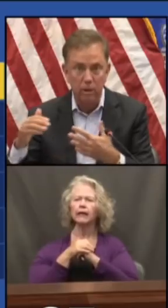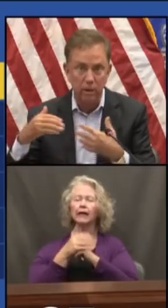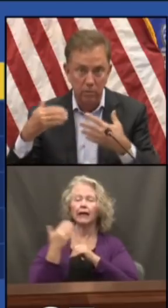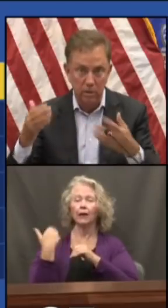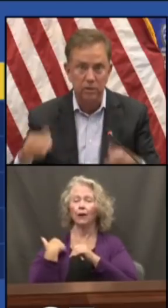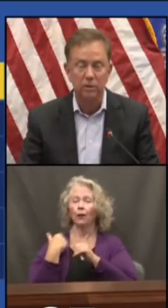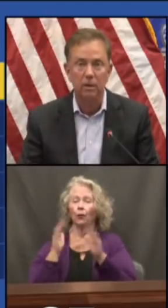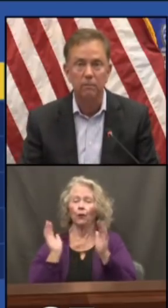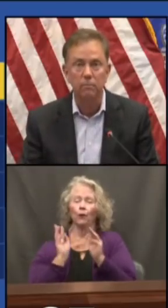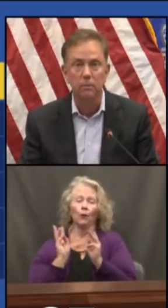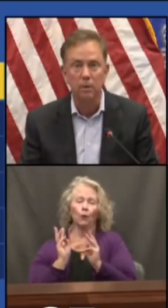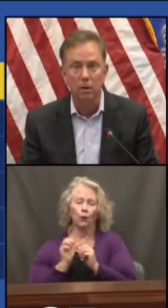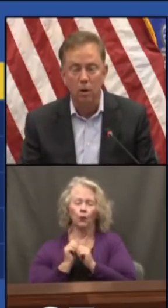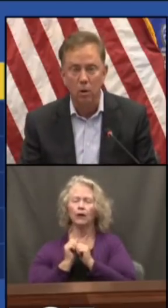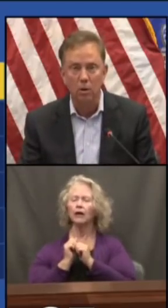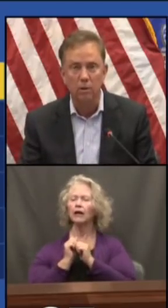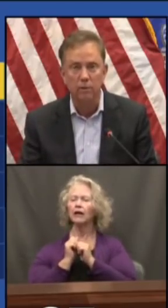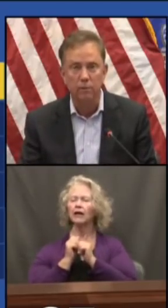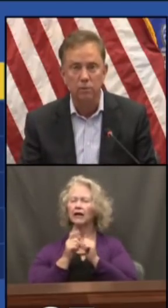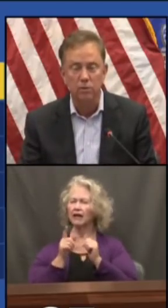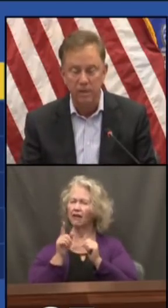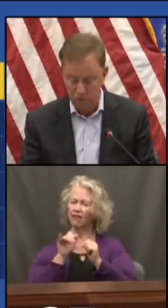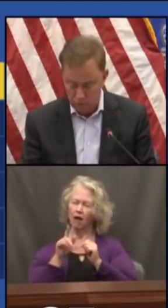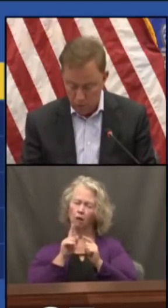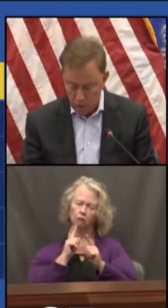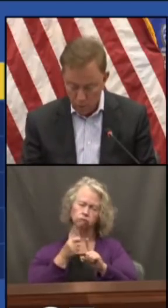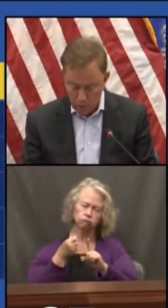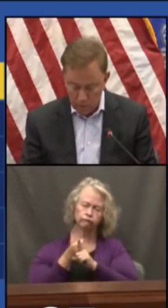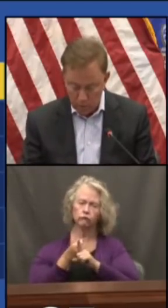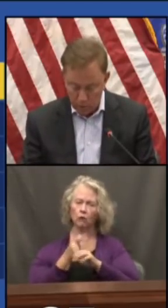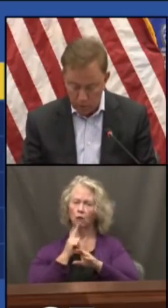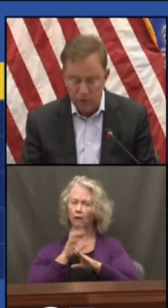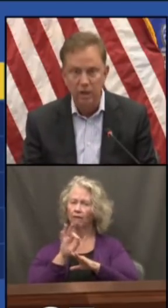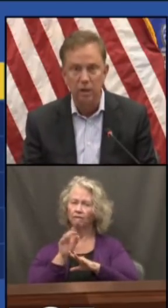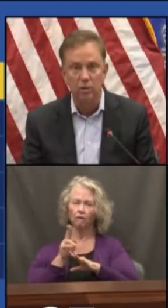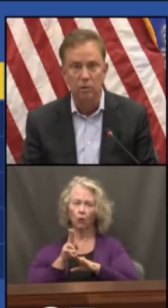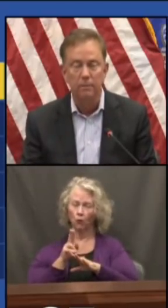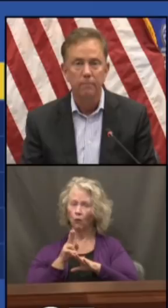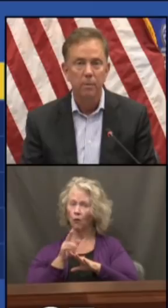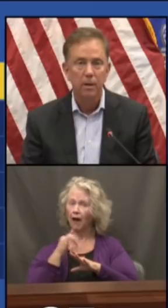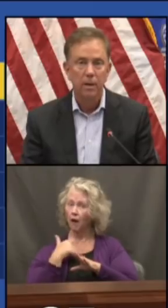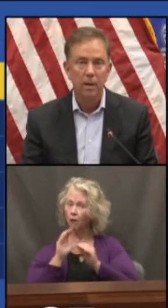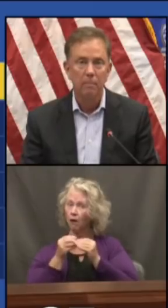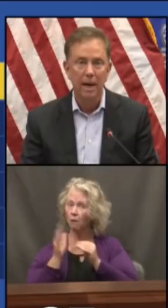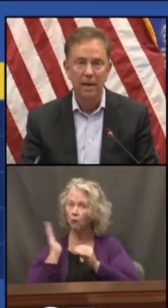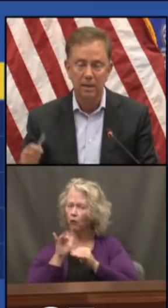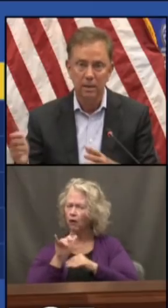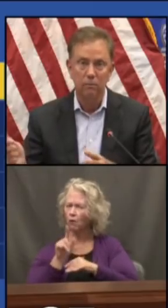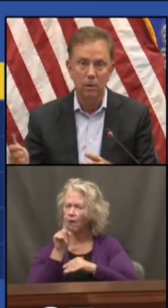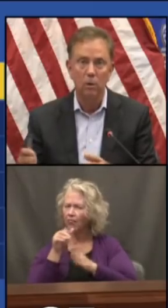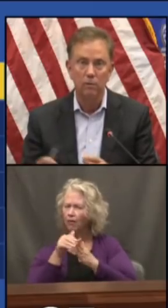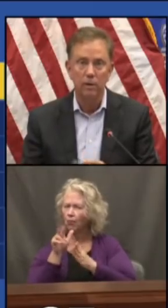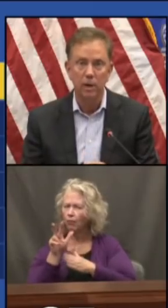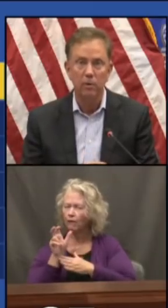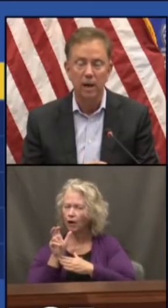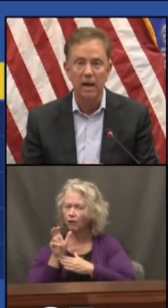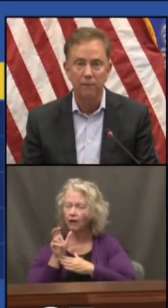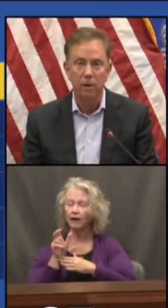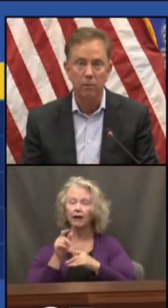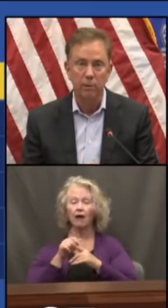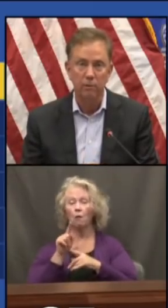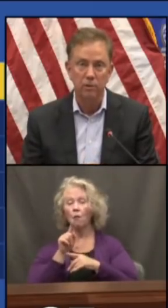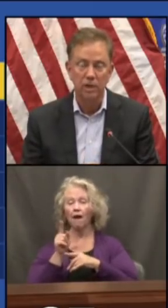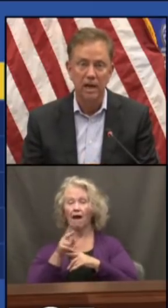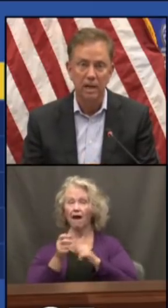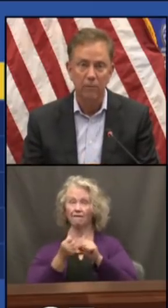winter, when you were at the heart of the flu season, we were at 1,300. And back well over a year and a half